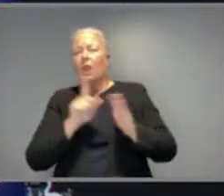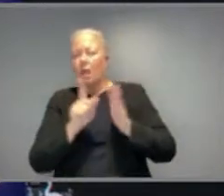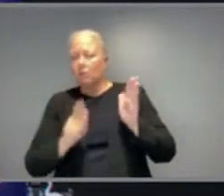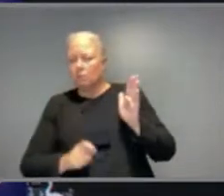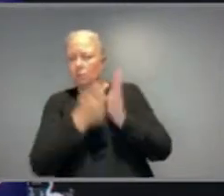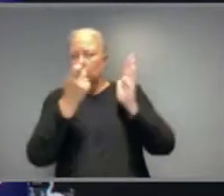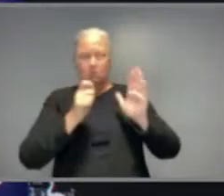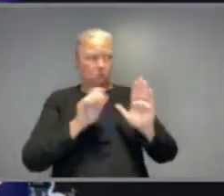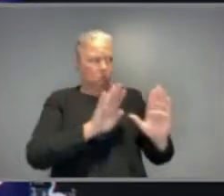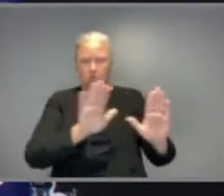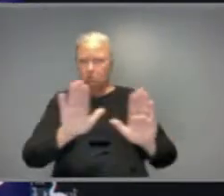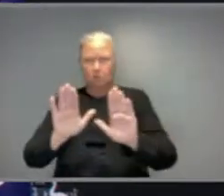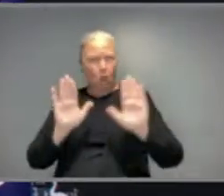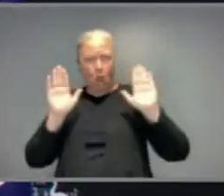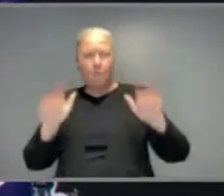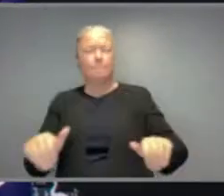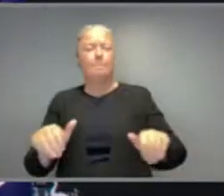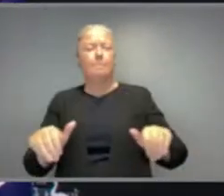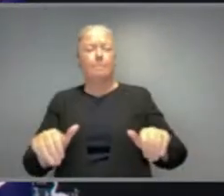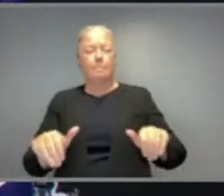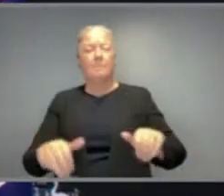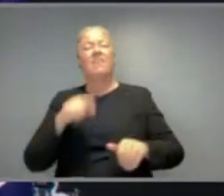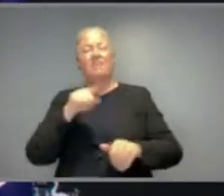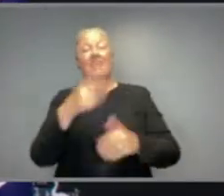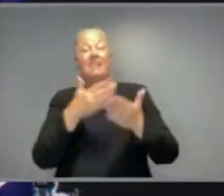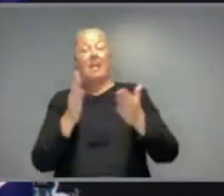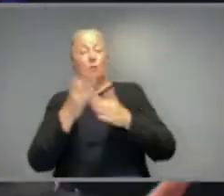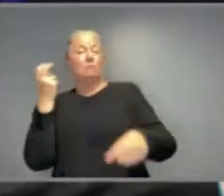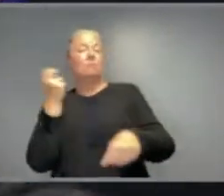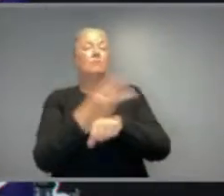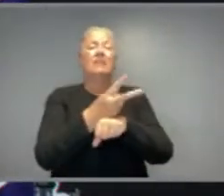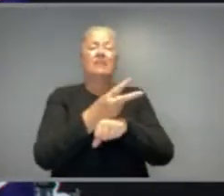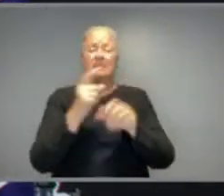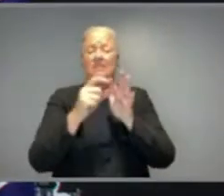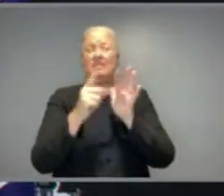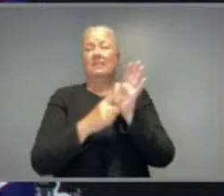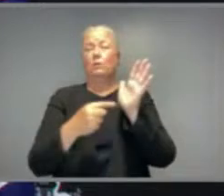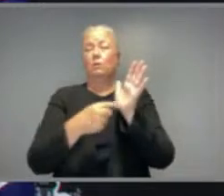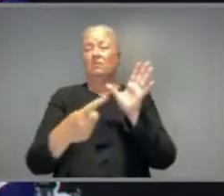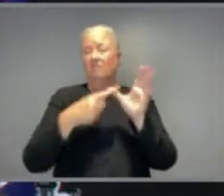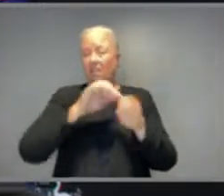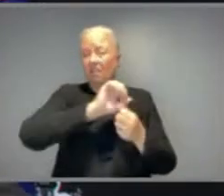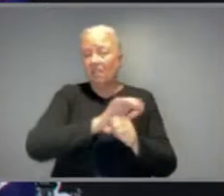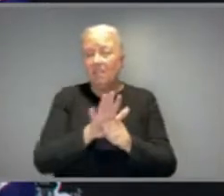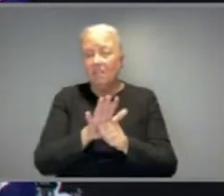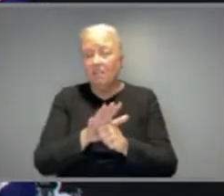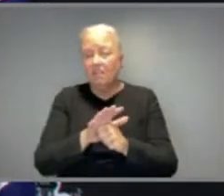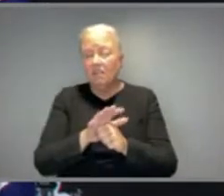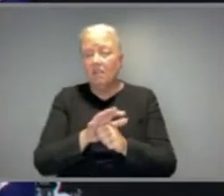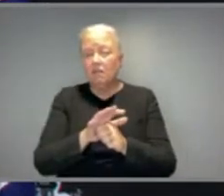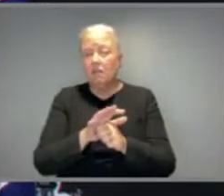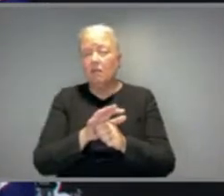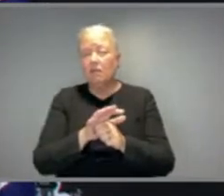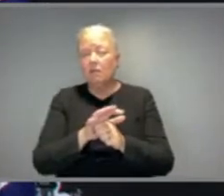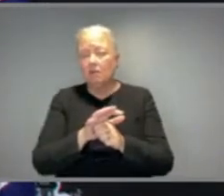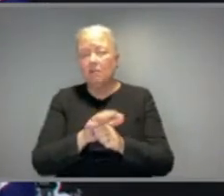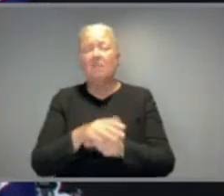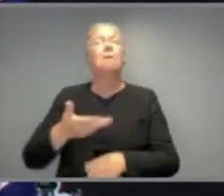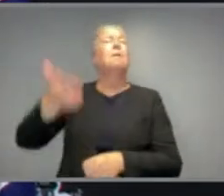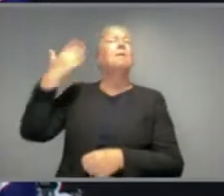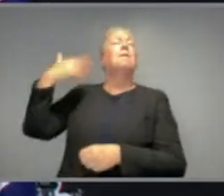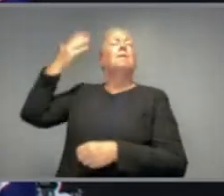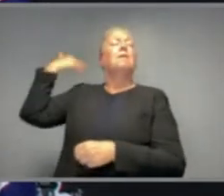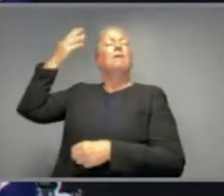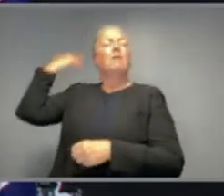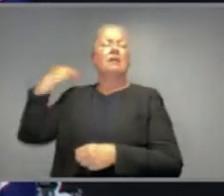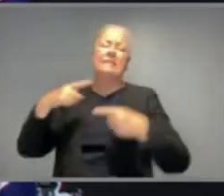That's how you stay ahead of Delta until you reach these marks. At an earlier time, then it was different. And